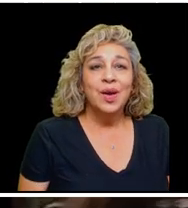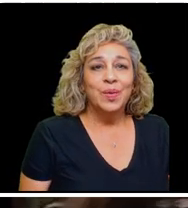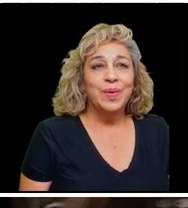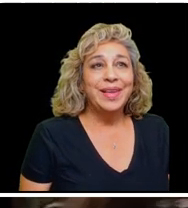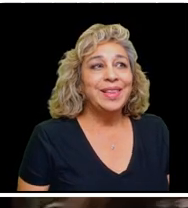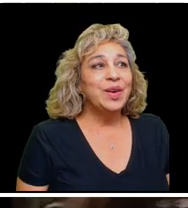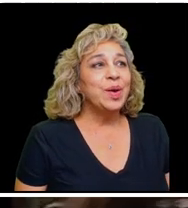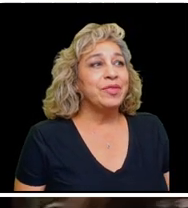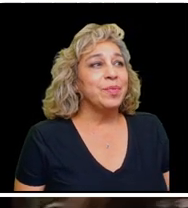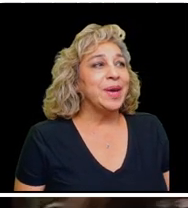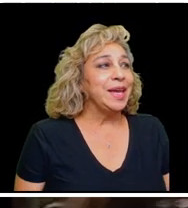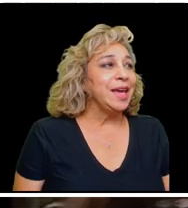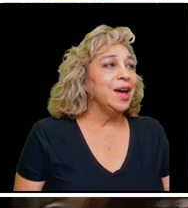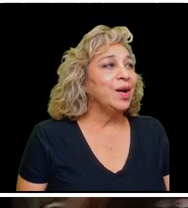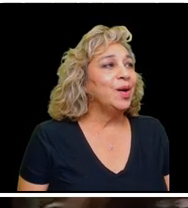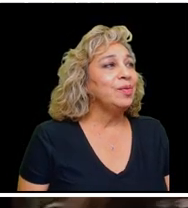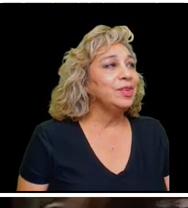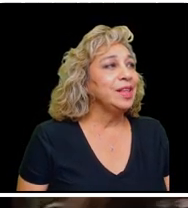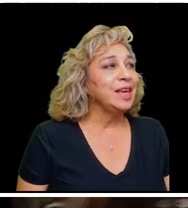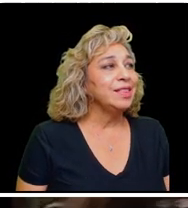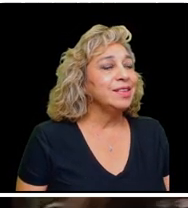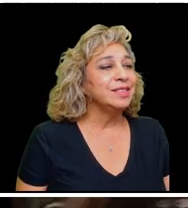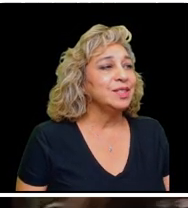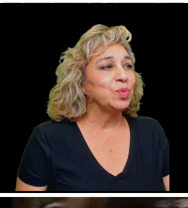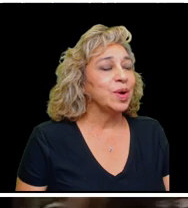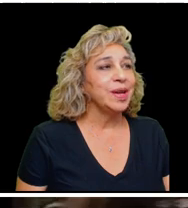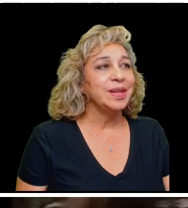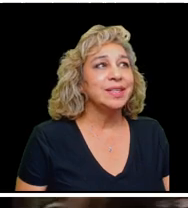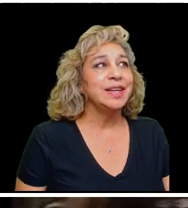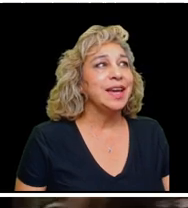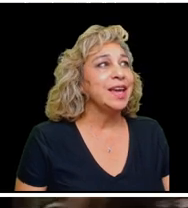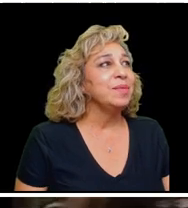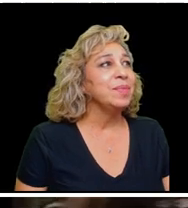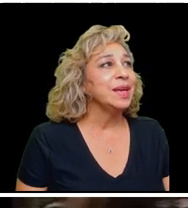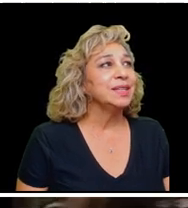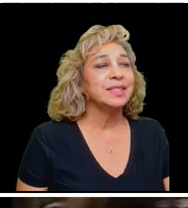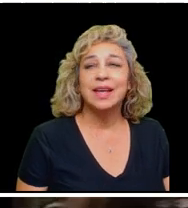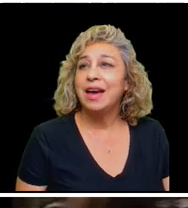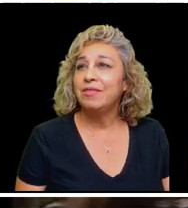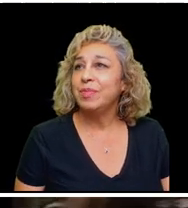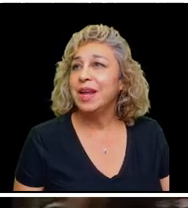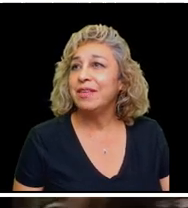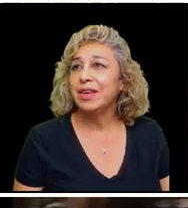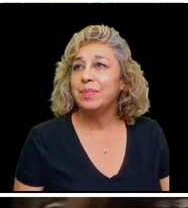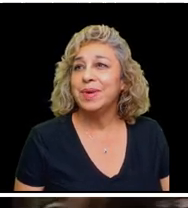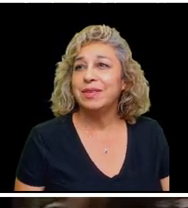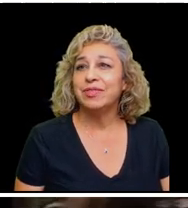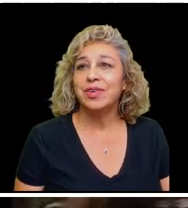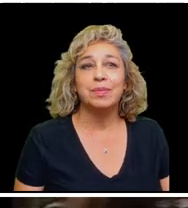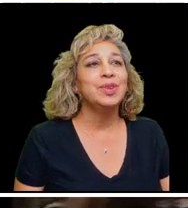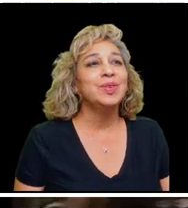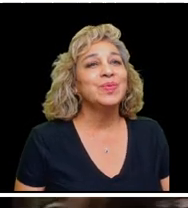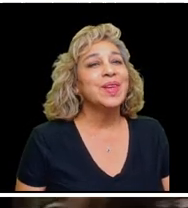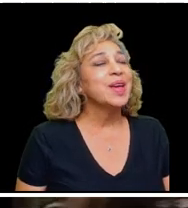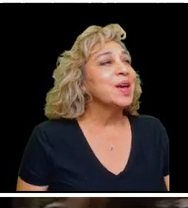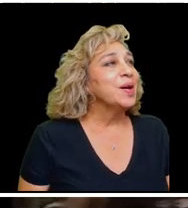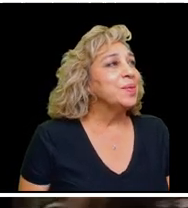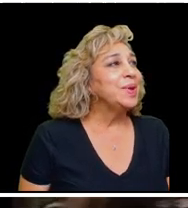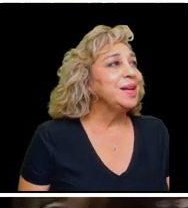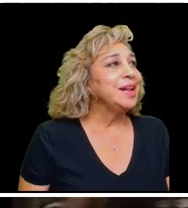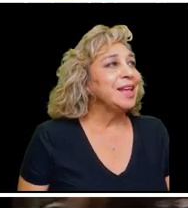well hello everybody hopefully this is working today because I've been having a bit of trouble